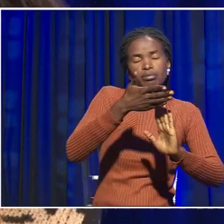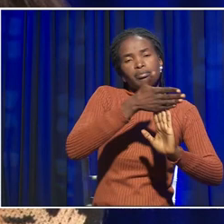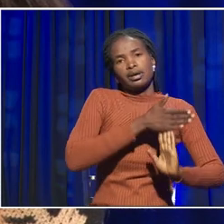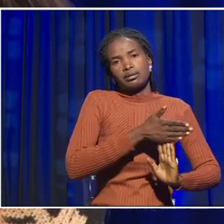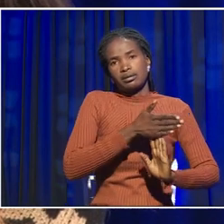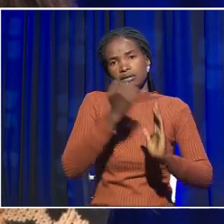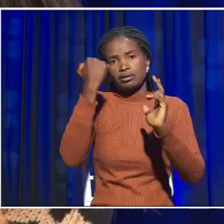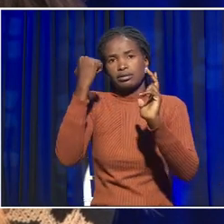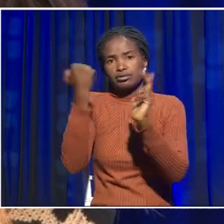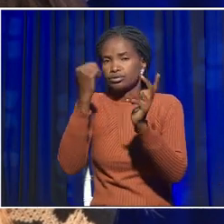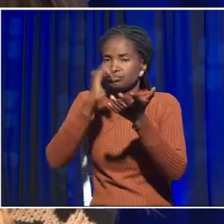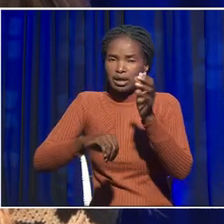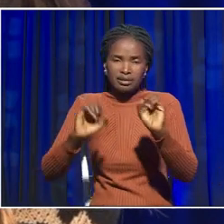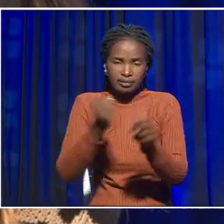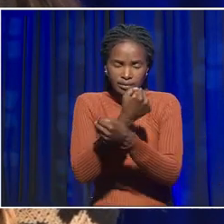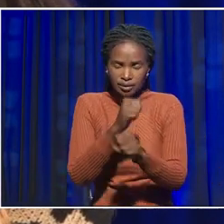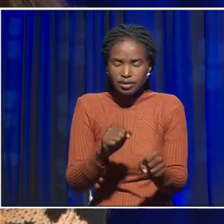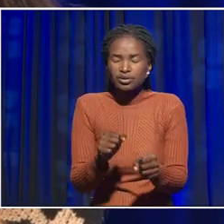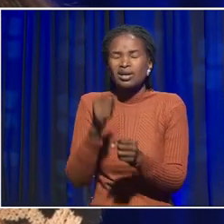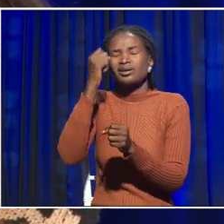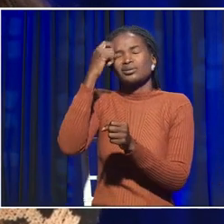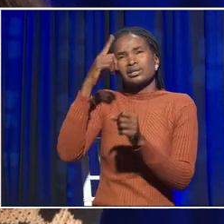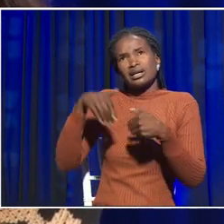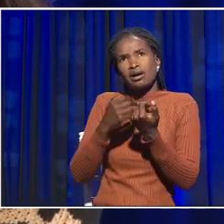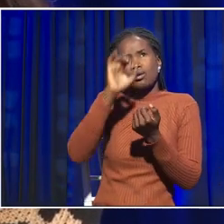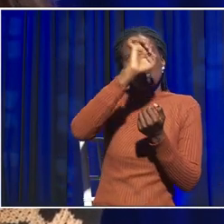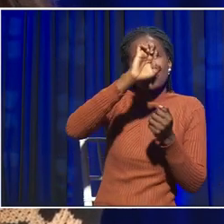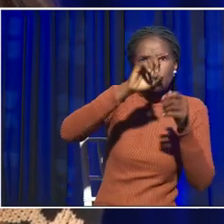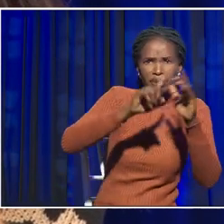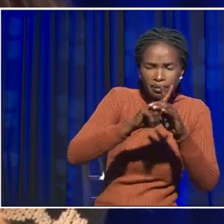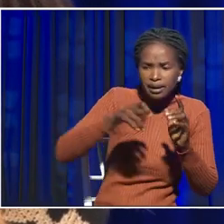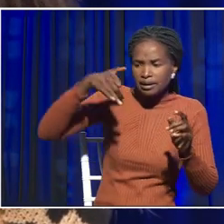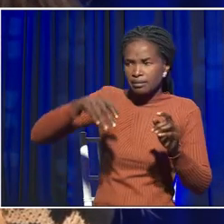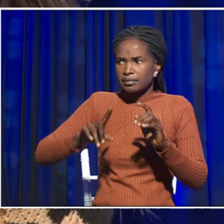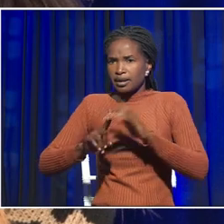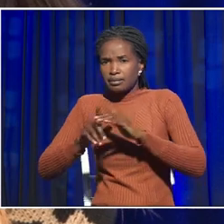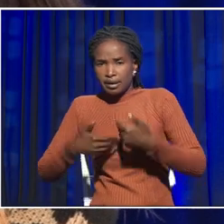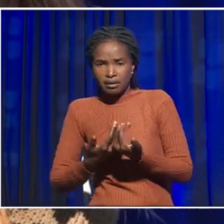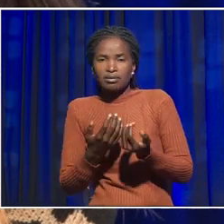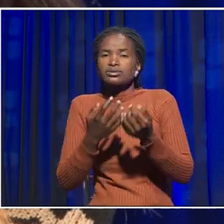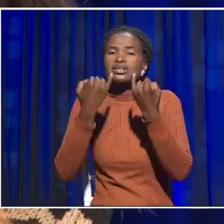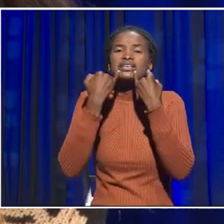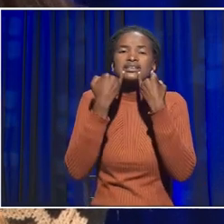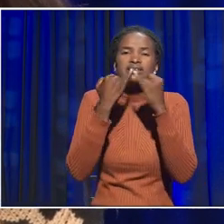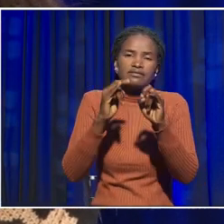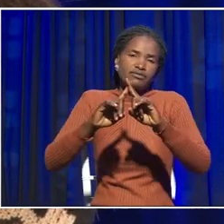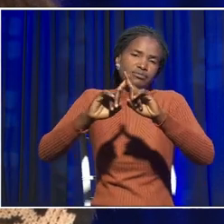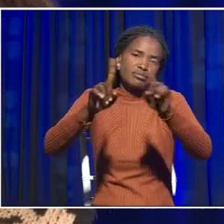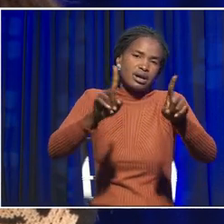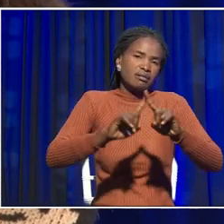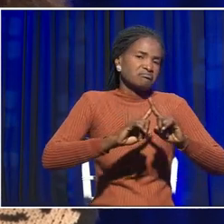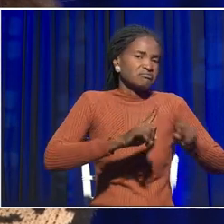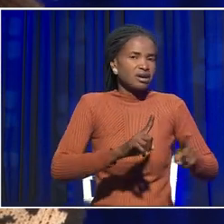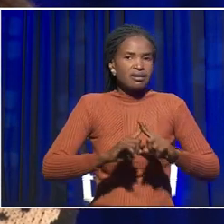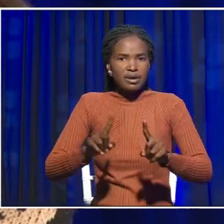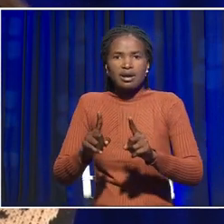But to understand the trends, probably that comes from different sources and different influencing pieces